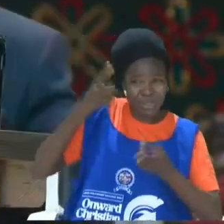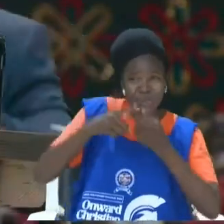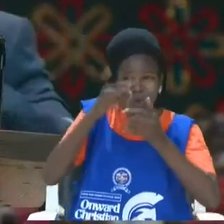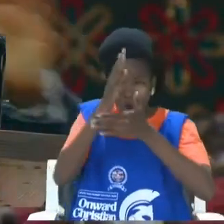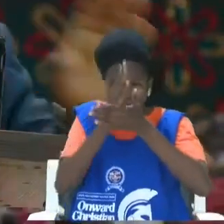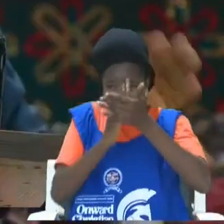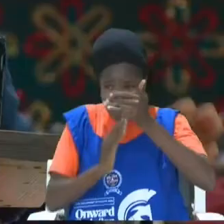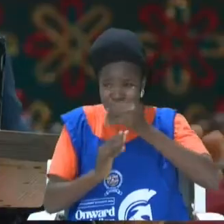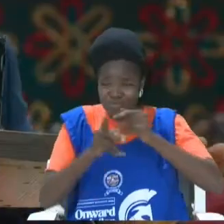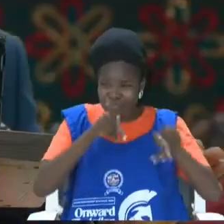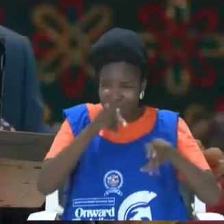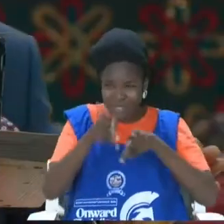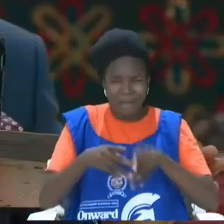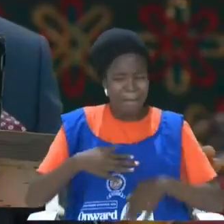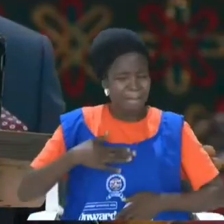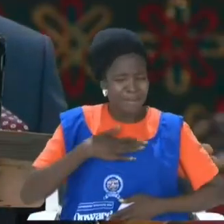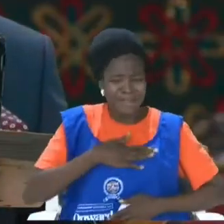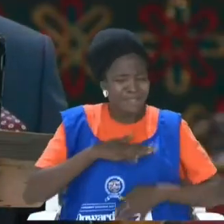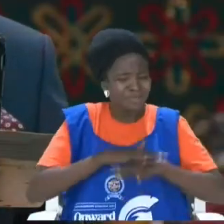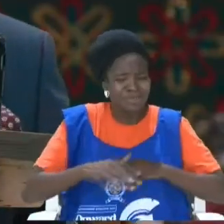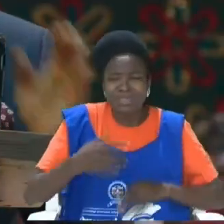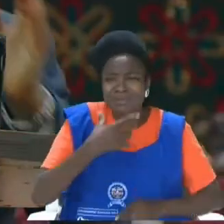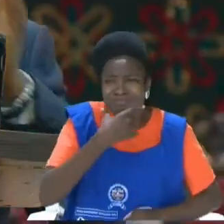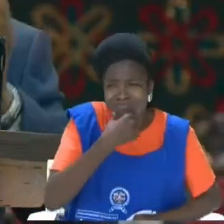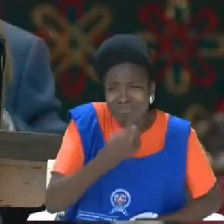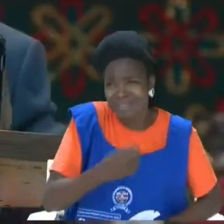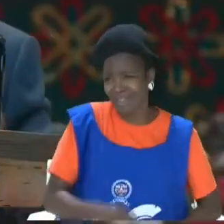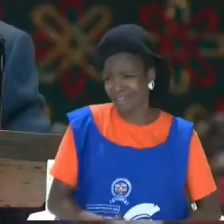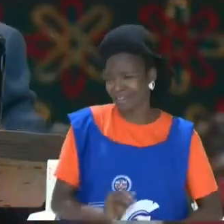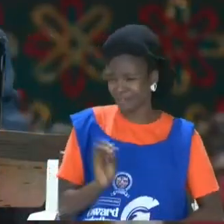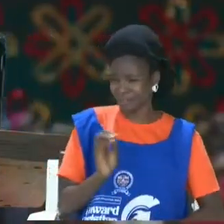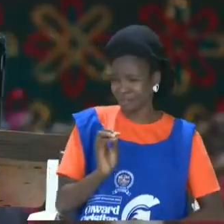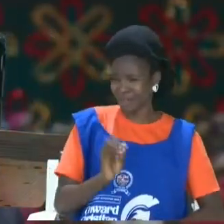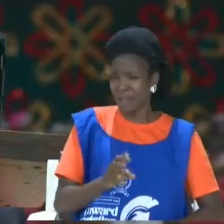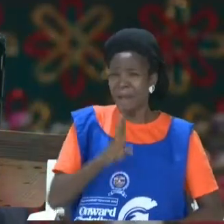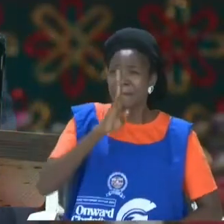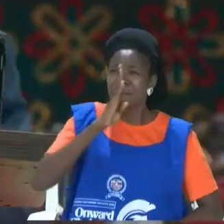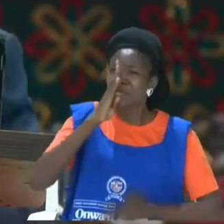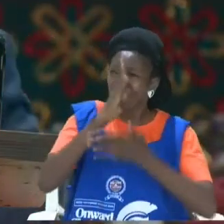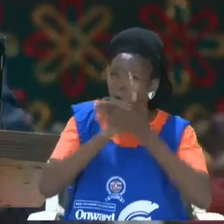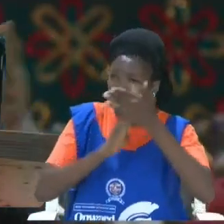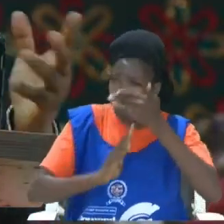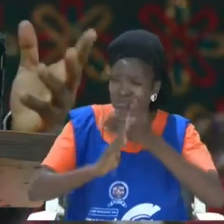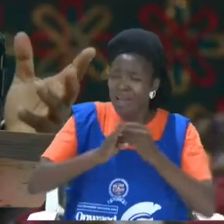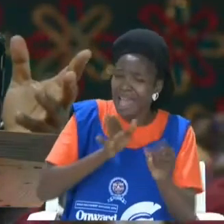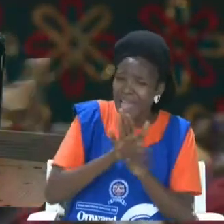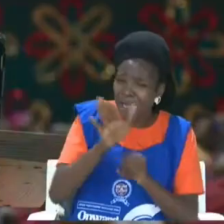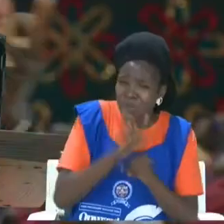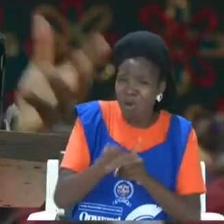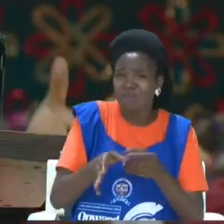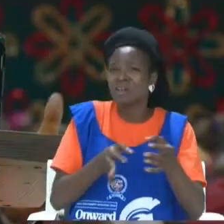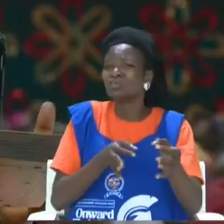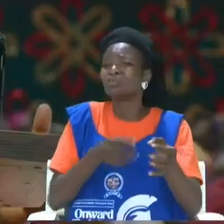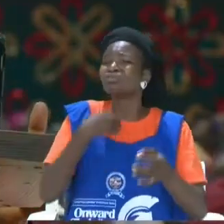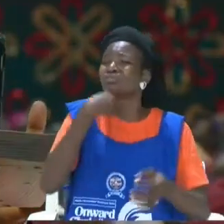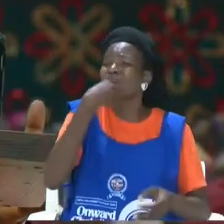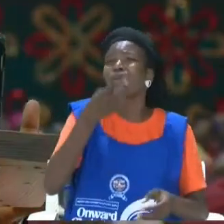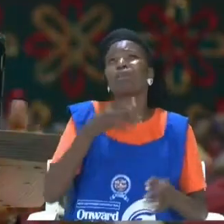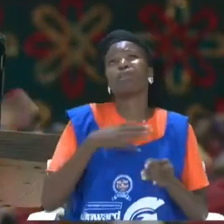Please do not pretend. Be humble enough to tell the Lord that you need